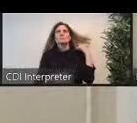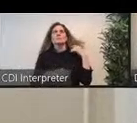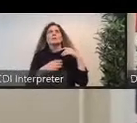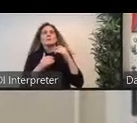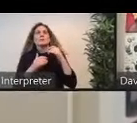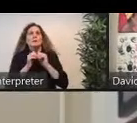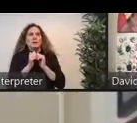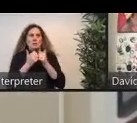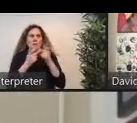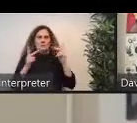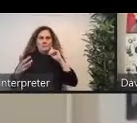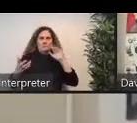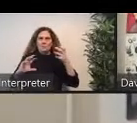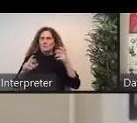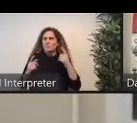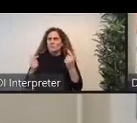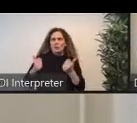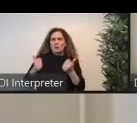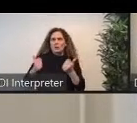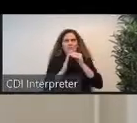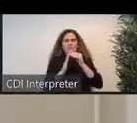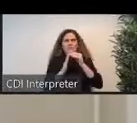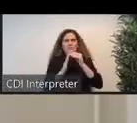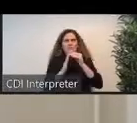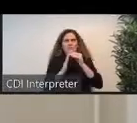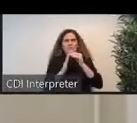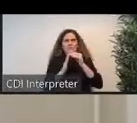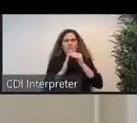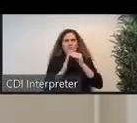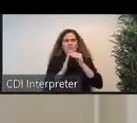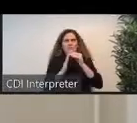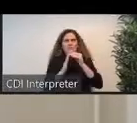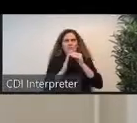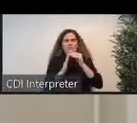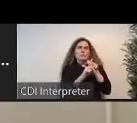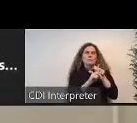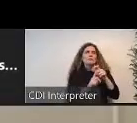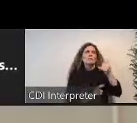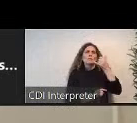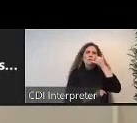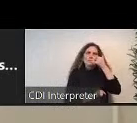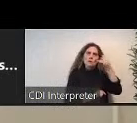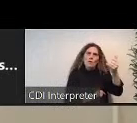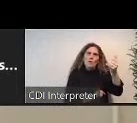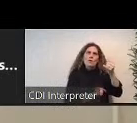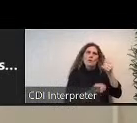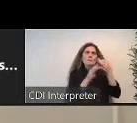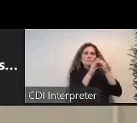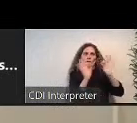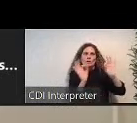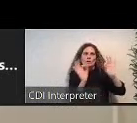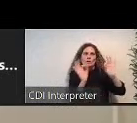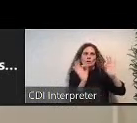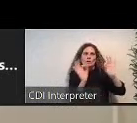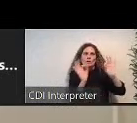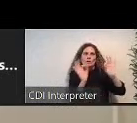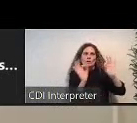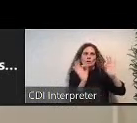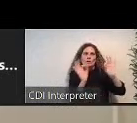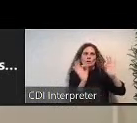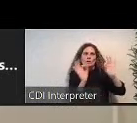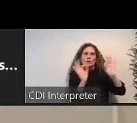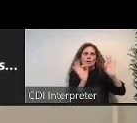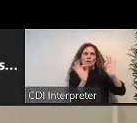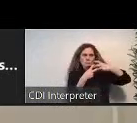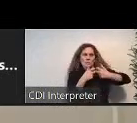would like to learn more about their options, whether it's the healthcare marketplace, Badger Care, or Cobra. And getting connected to an